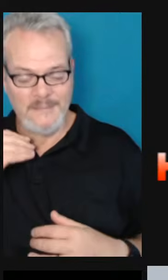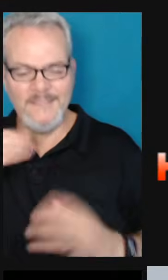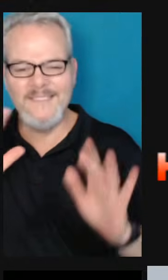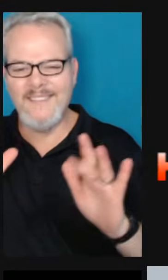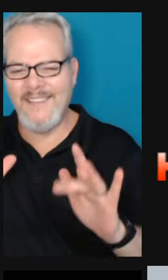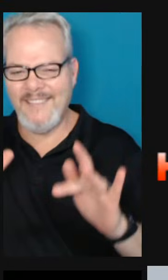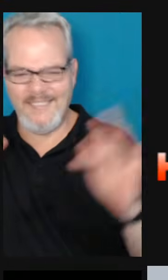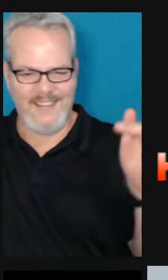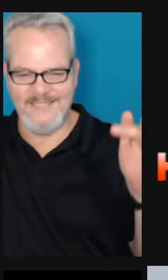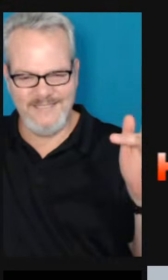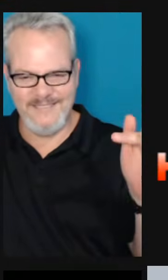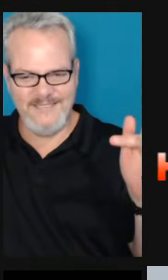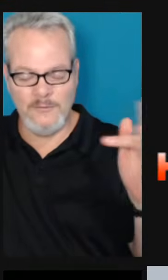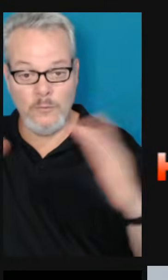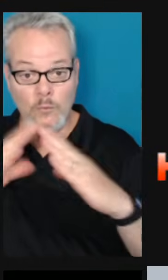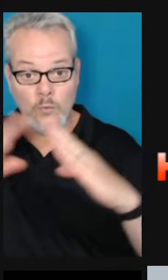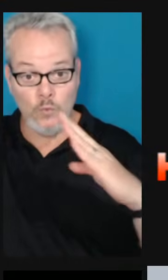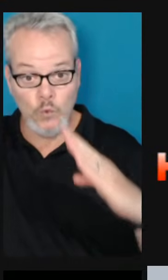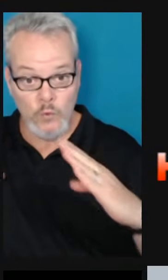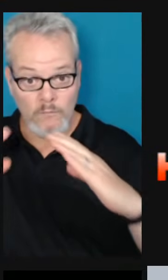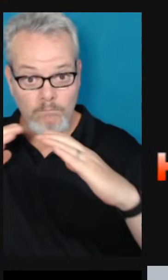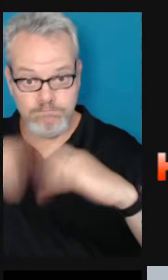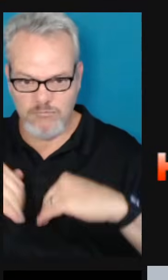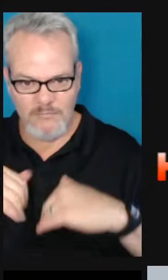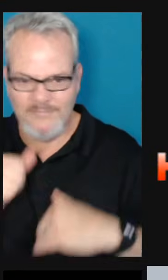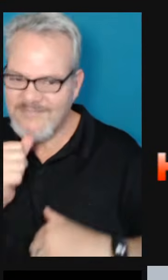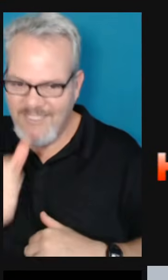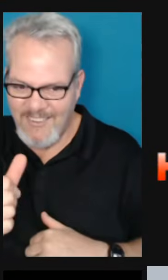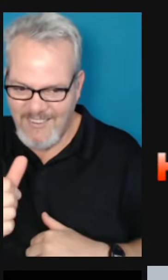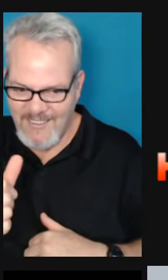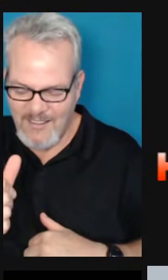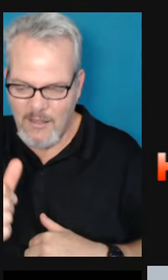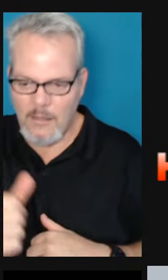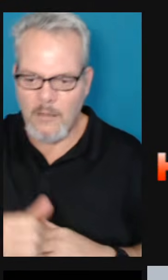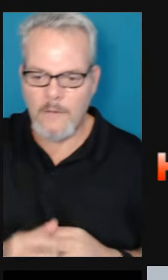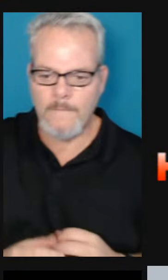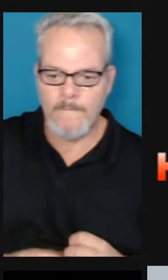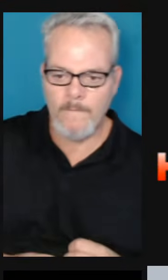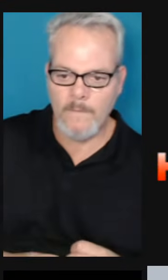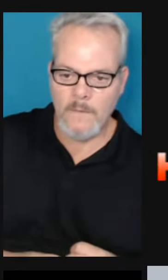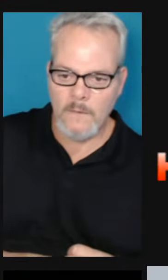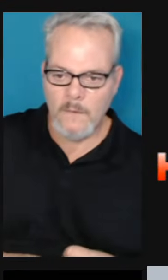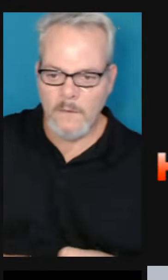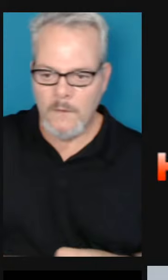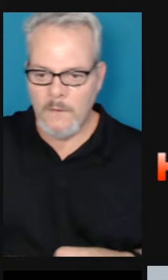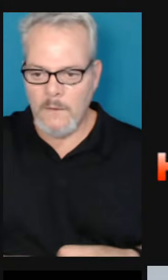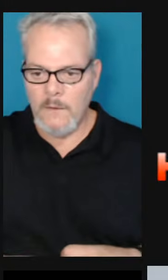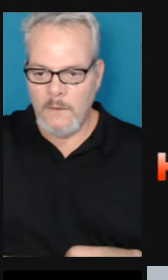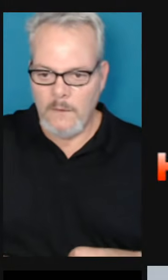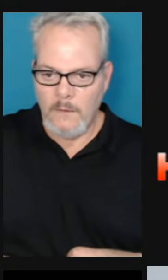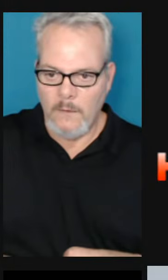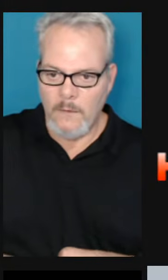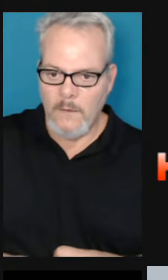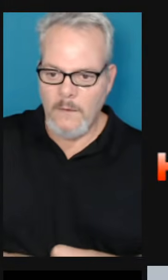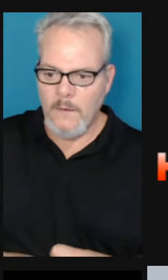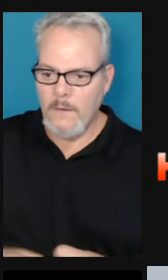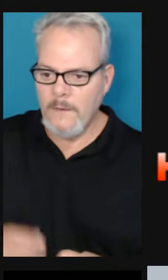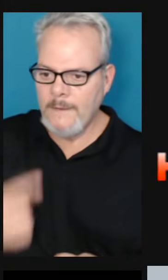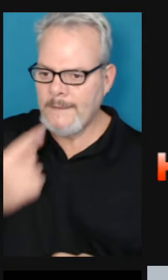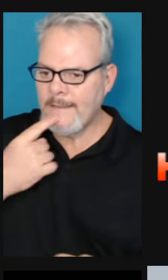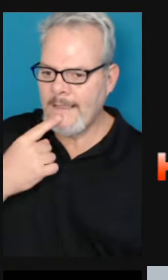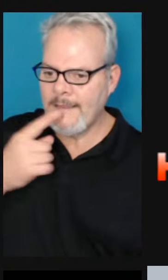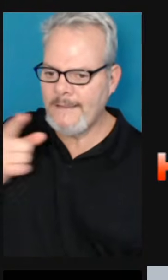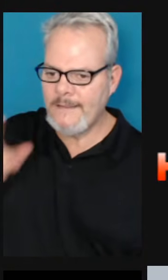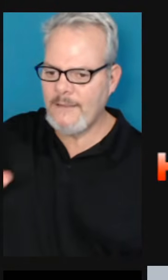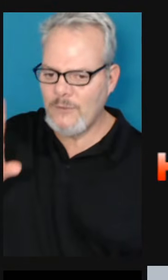stuff. I didn't even hear that happening in 18. Like nobody's roof collapsed due to weight from that